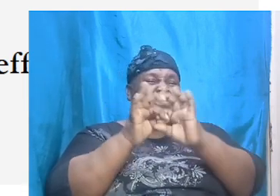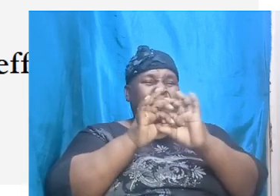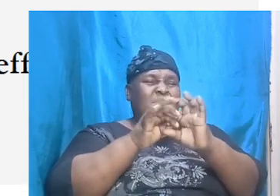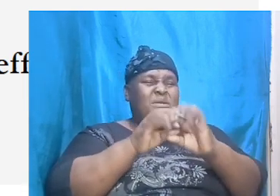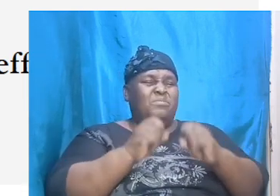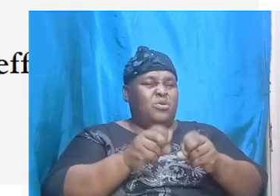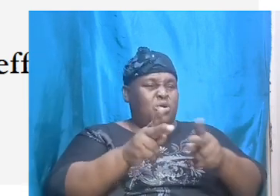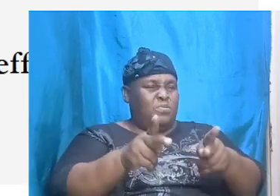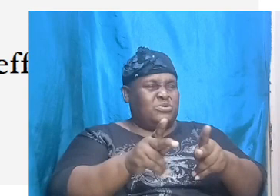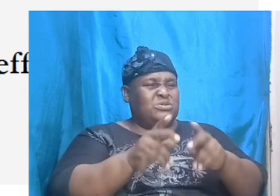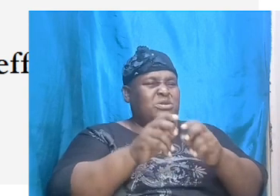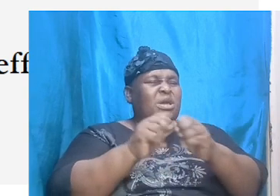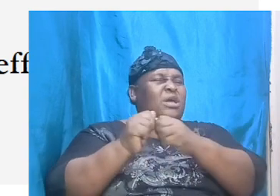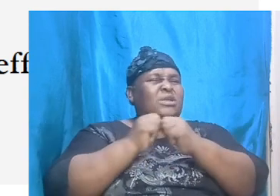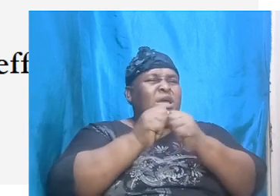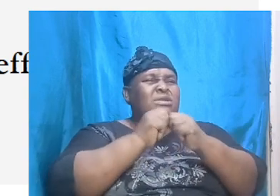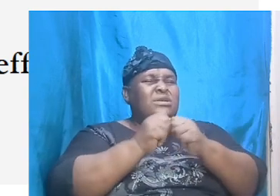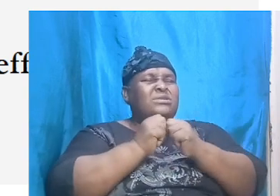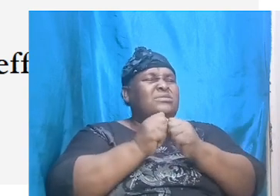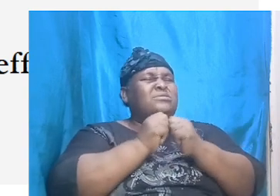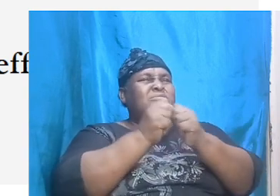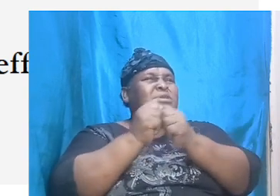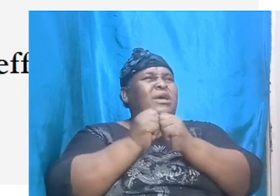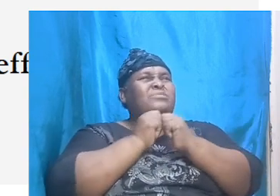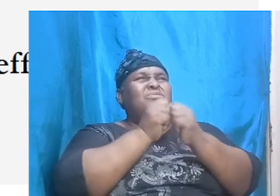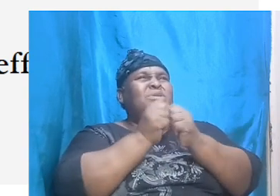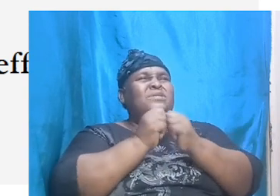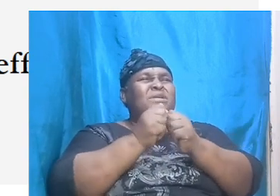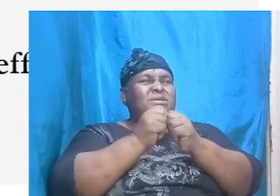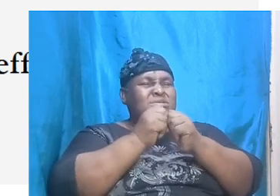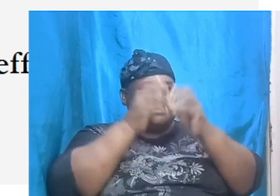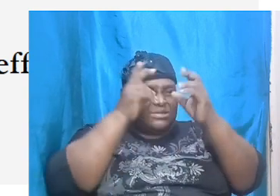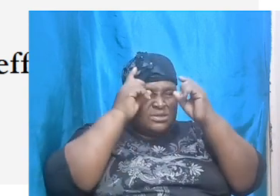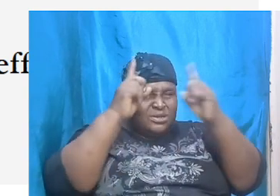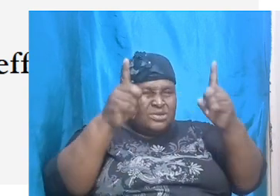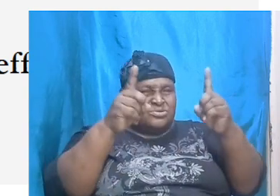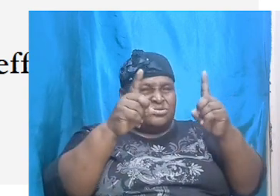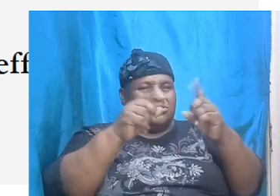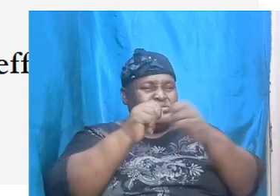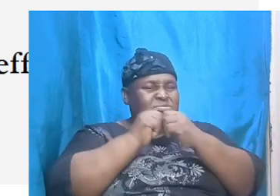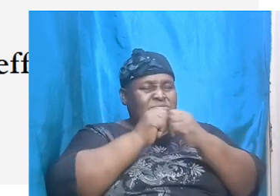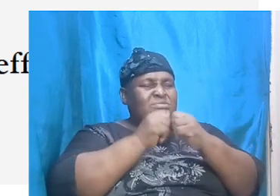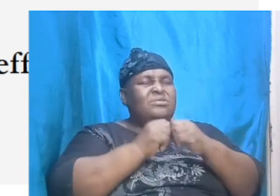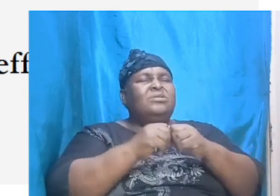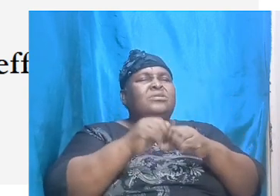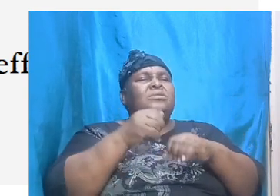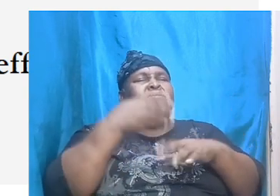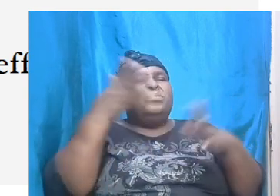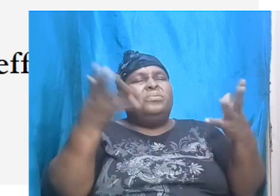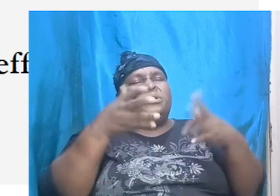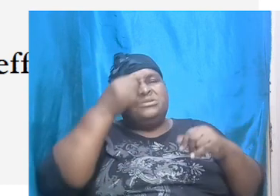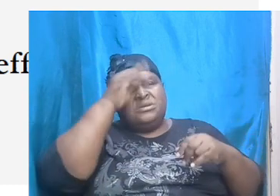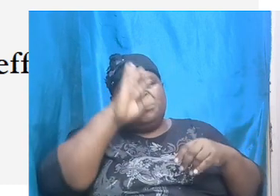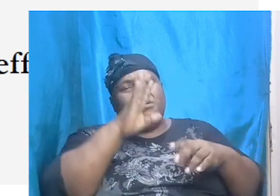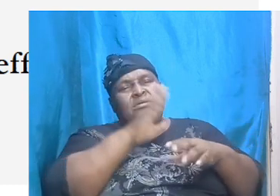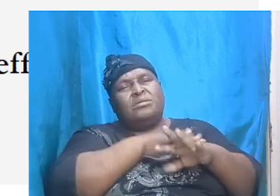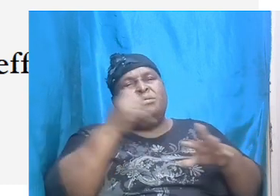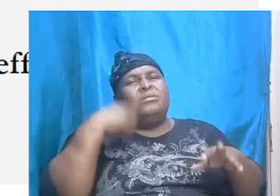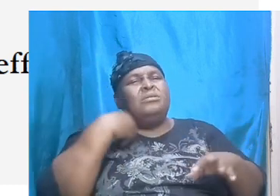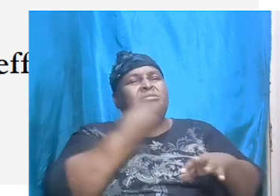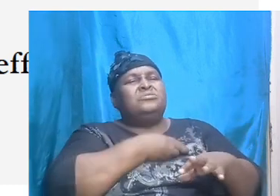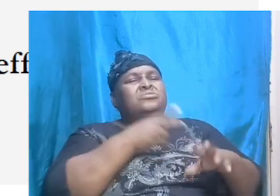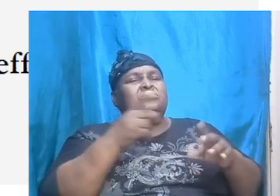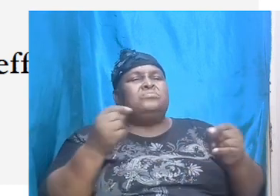we are united in belief, and we are united in what God is calling us to do. My God, what a powerful thing. Number